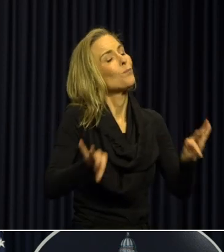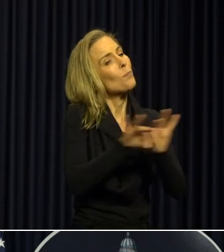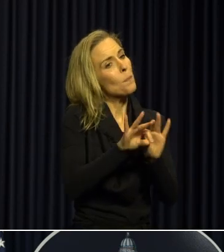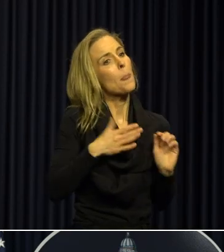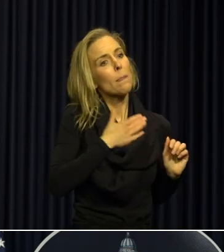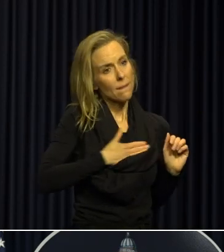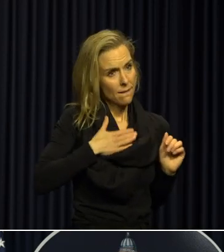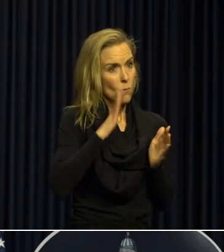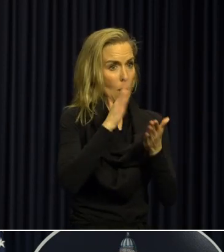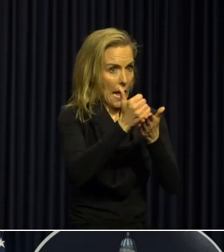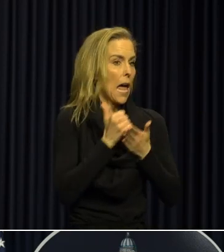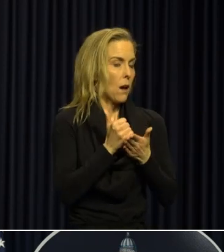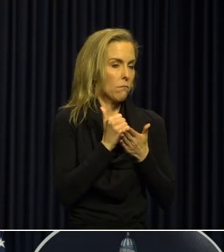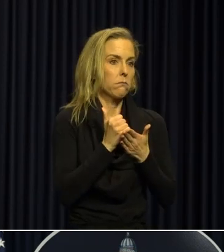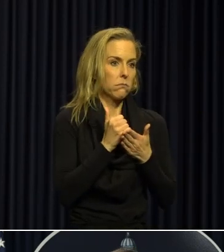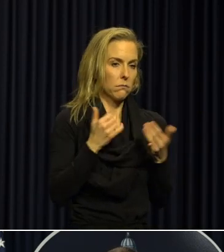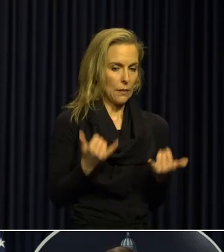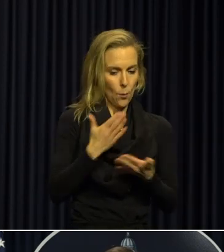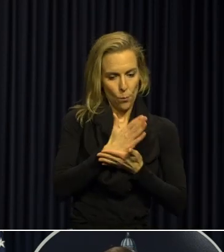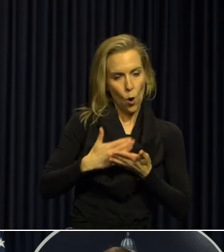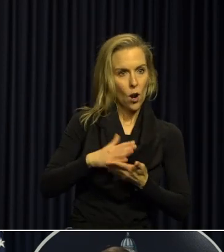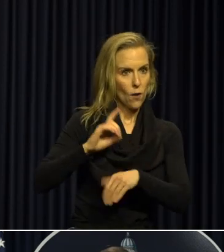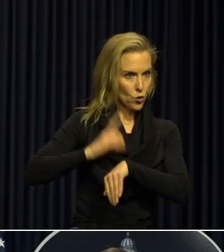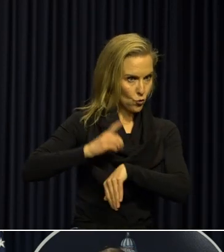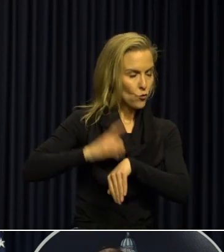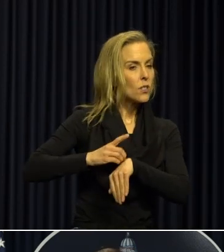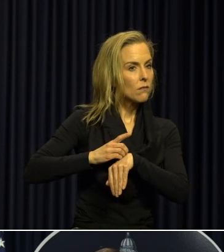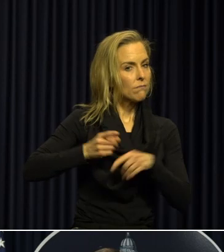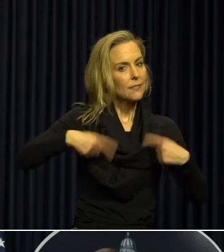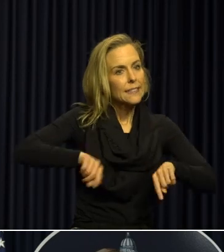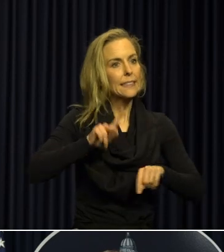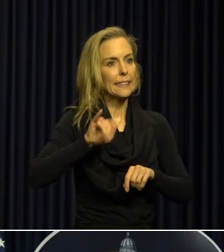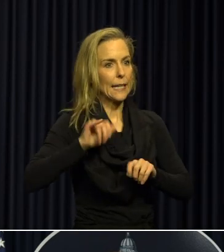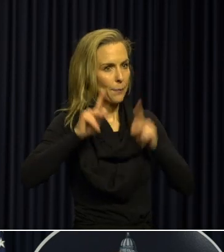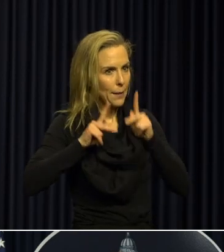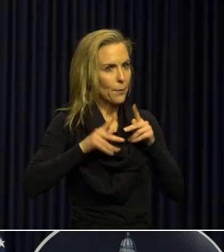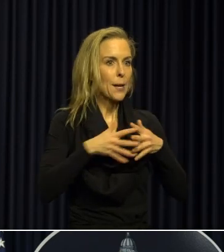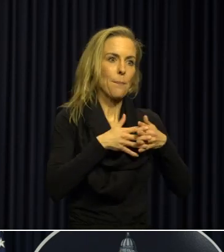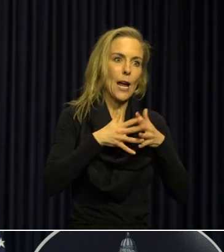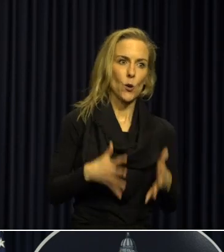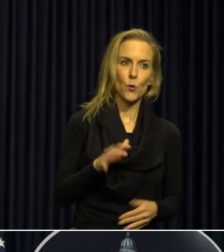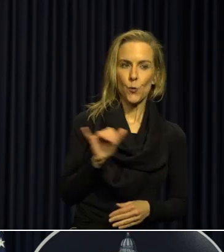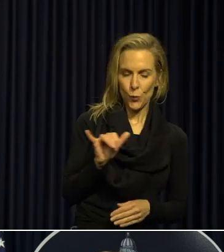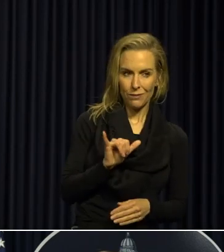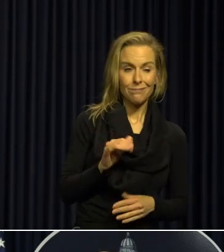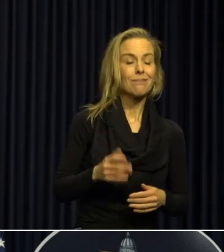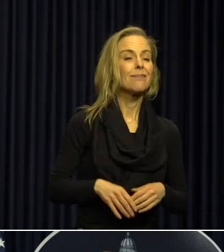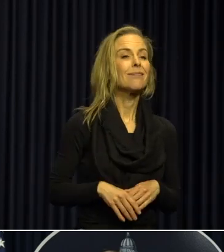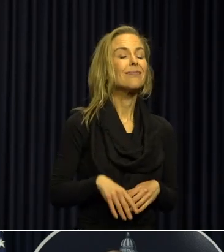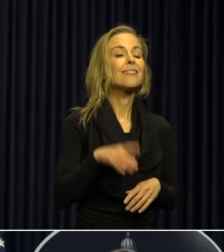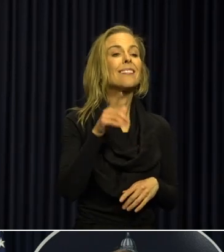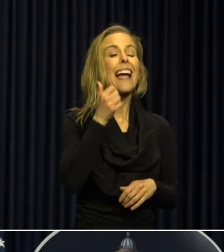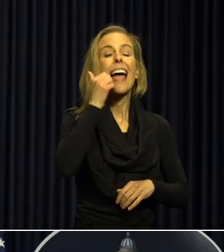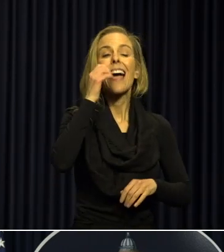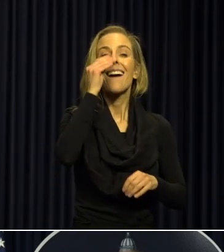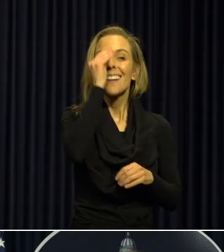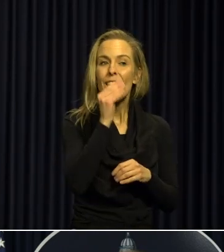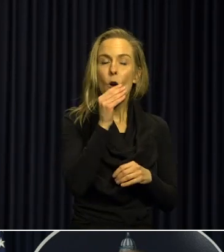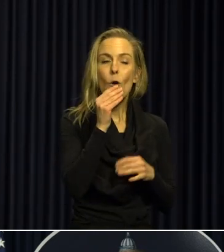help us. It, again, is part of our duty as Kentuckians and as Americans. We also ask that every